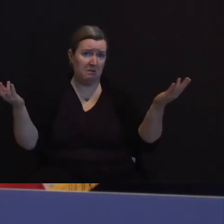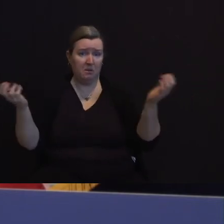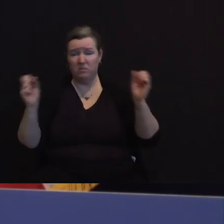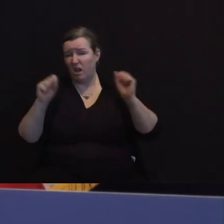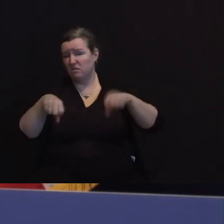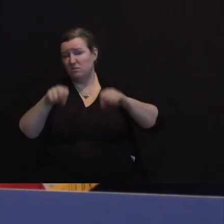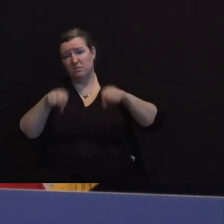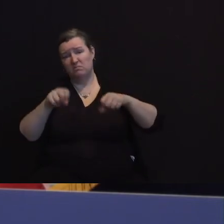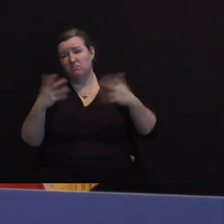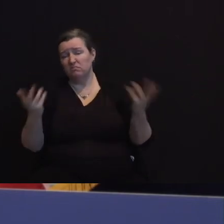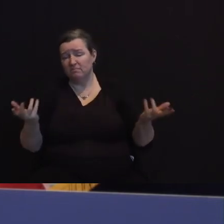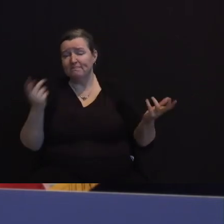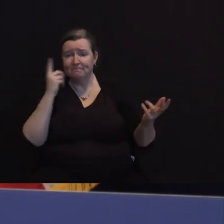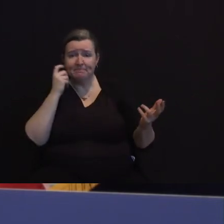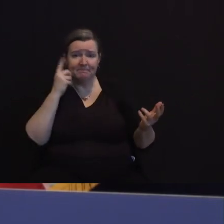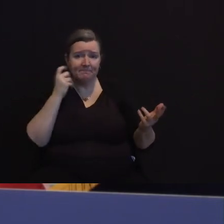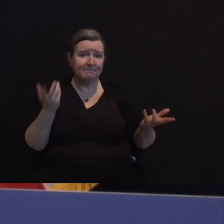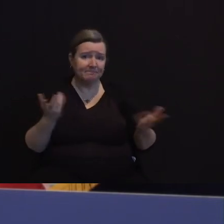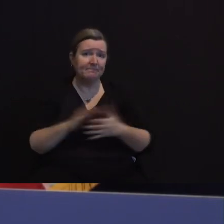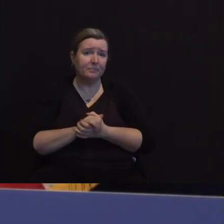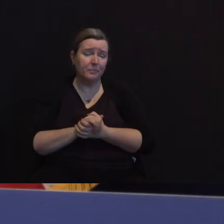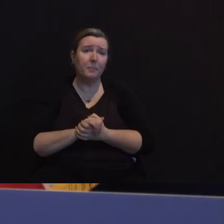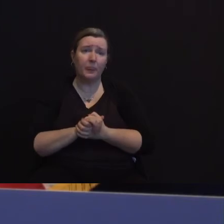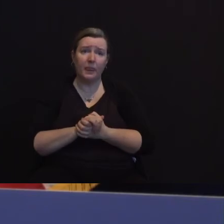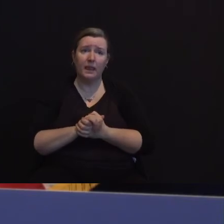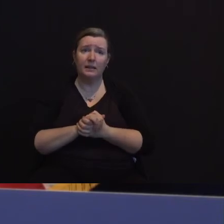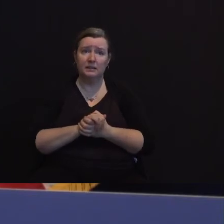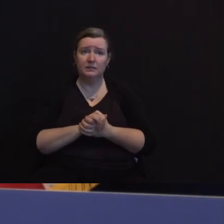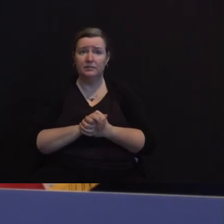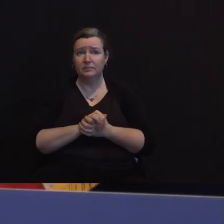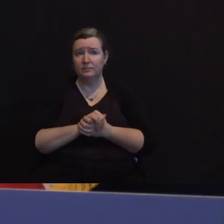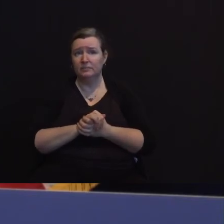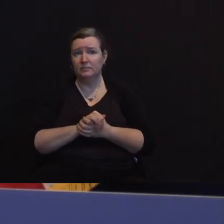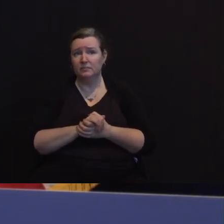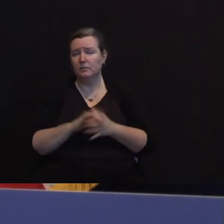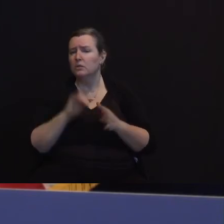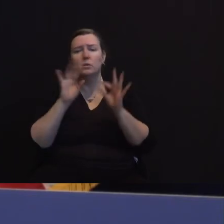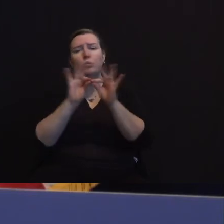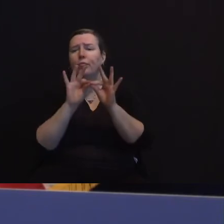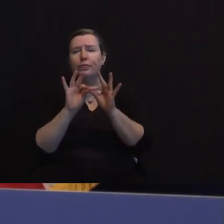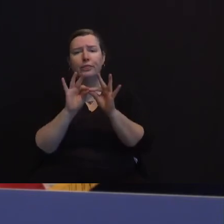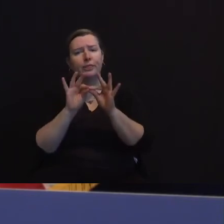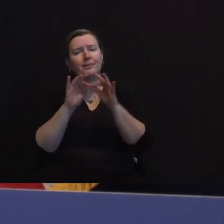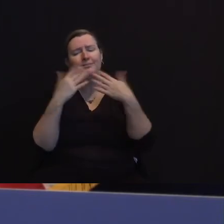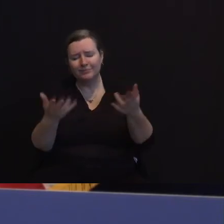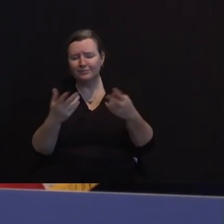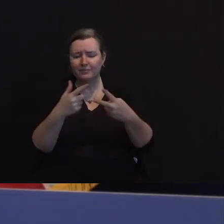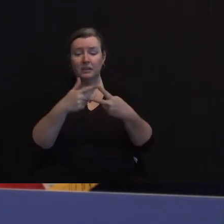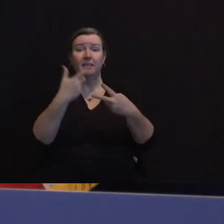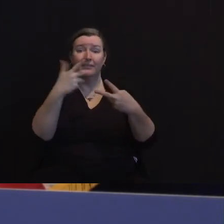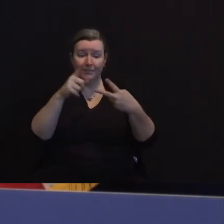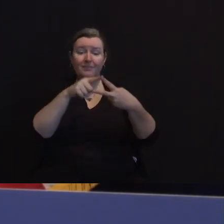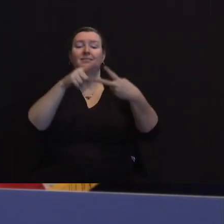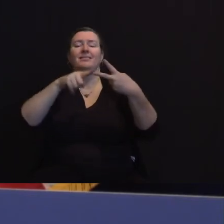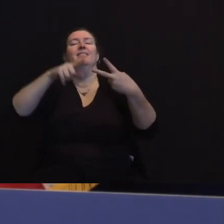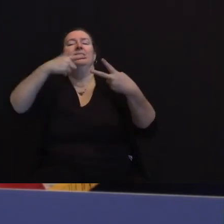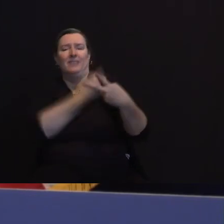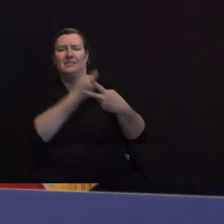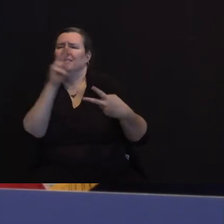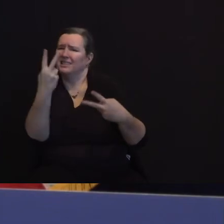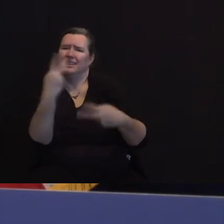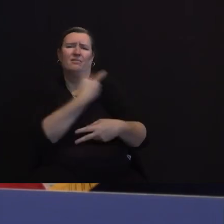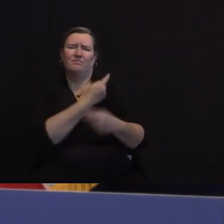second dose. And I think we all want to just urge those people, come back for the second dose. You need to come back to